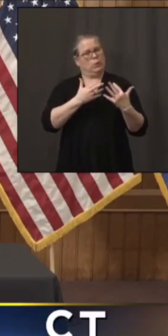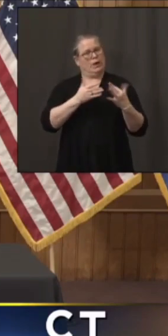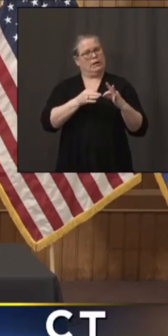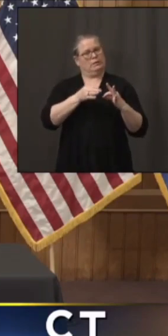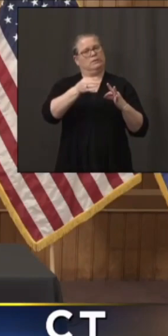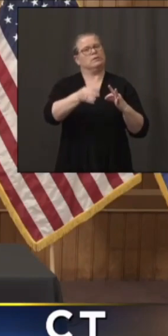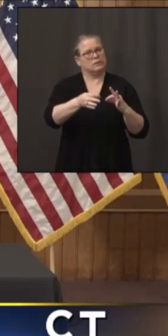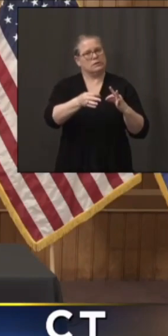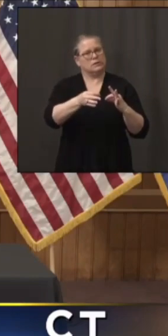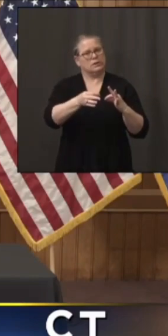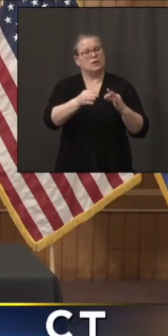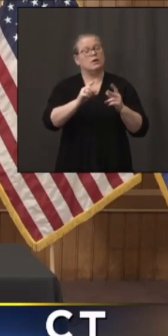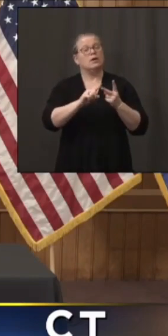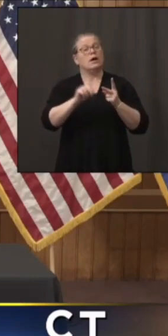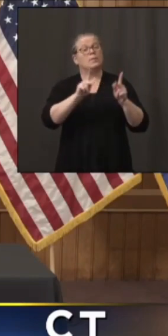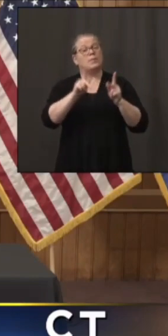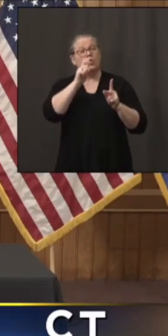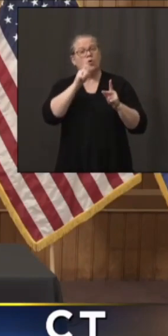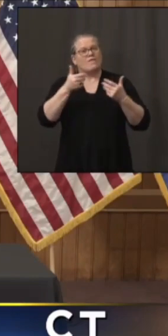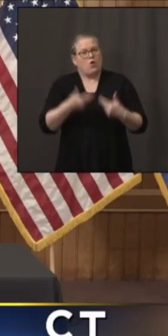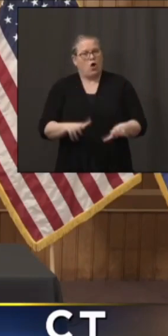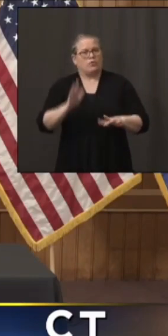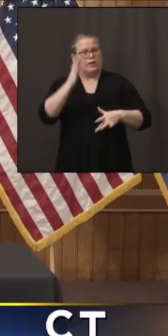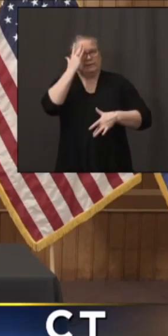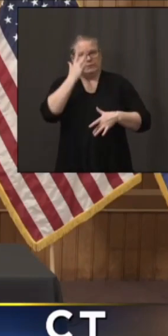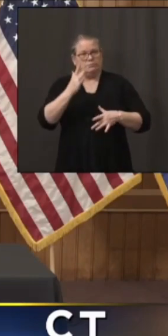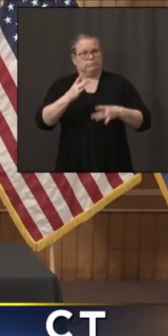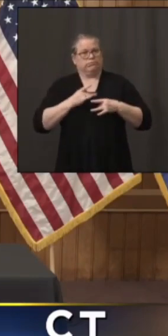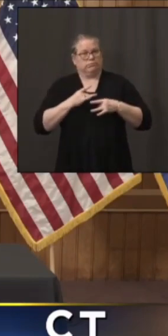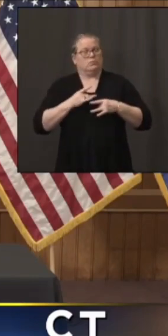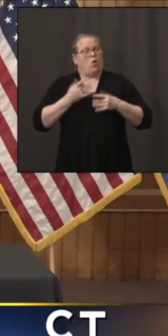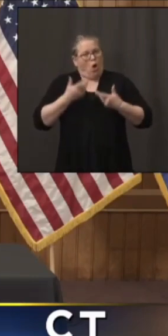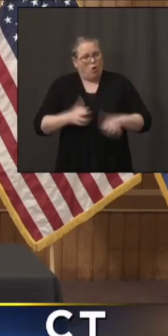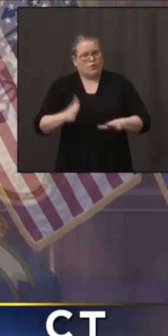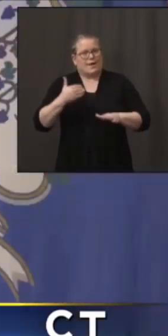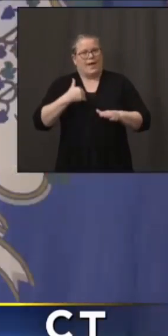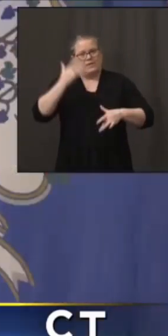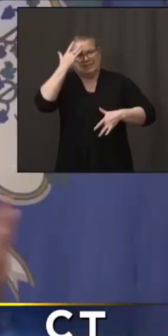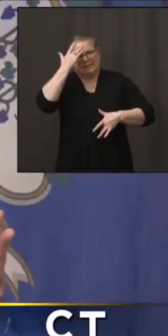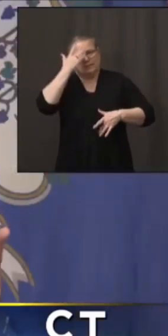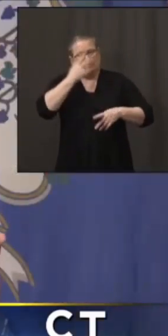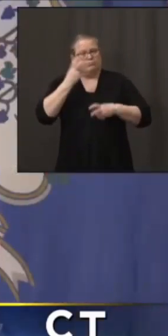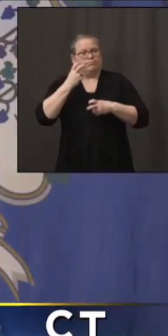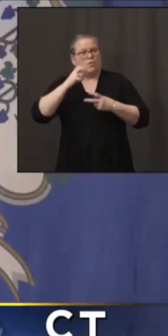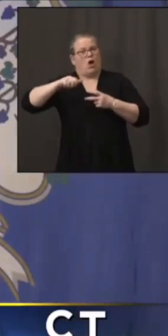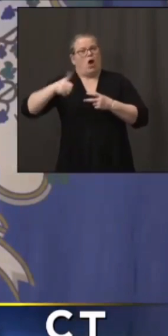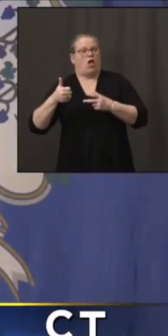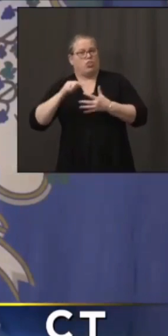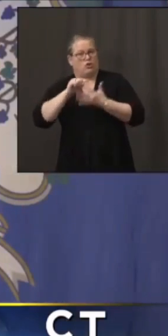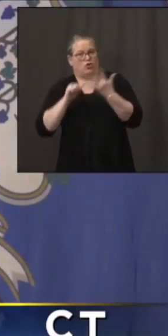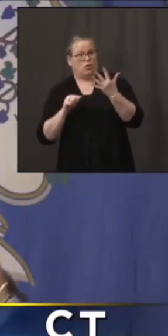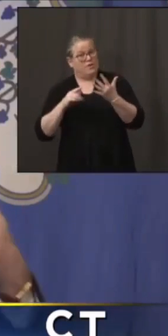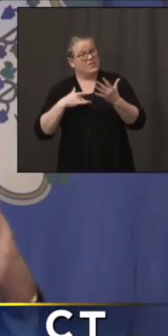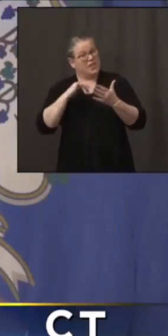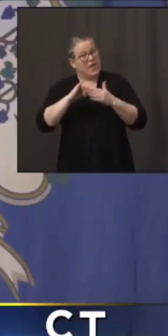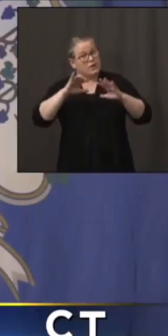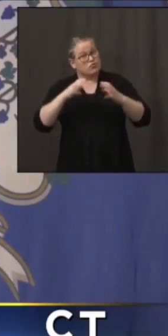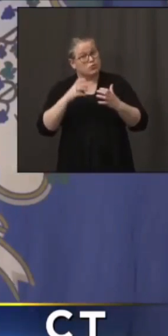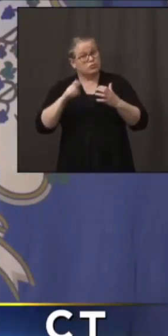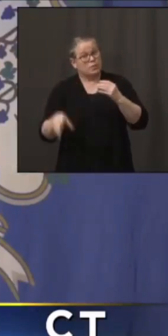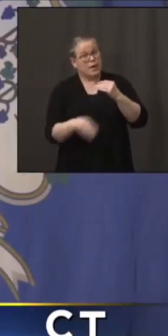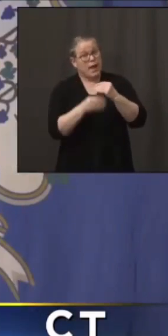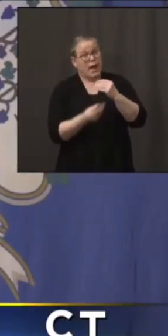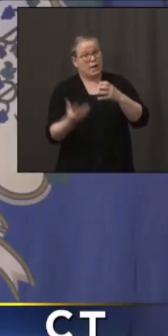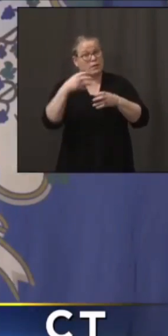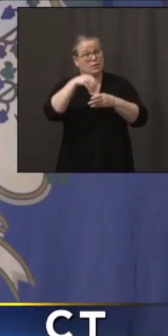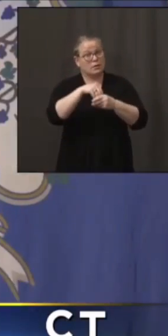feeling here, do you think those groups ought to be added? Look, adding more groups just means other people get